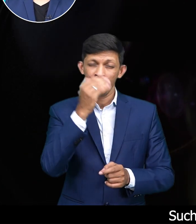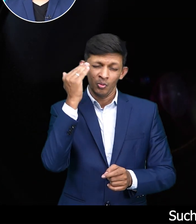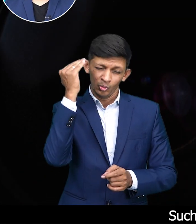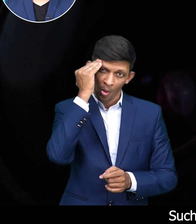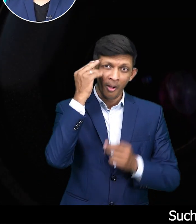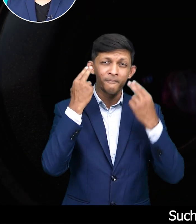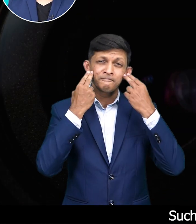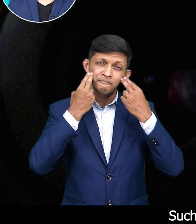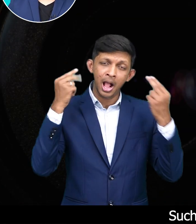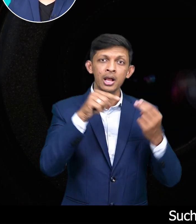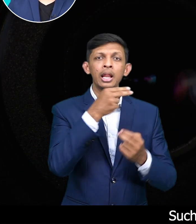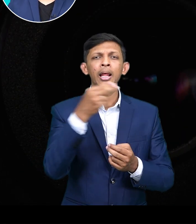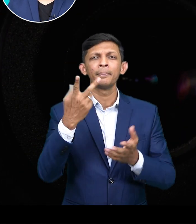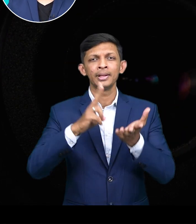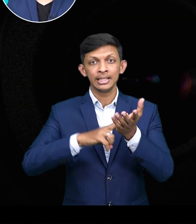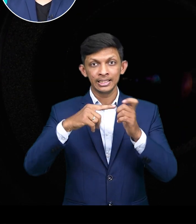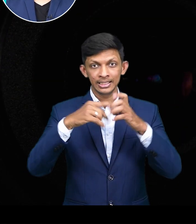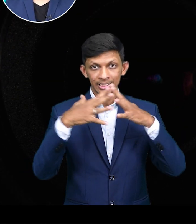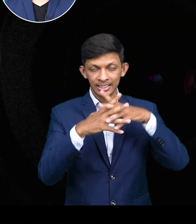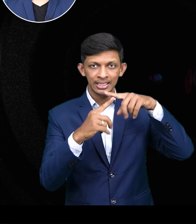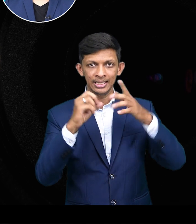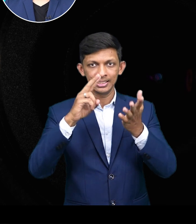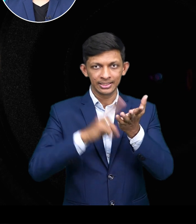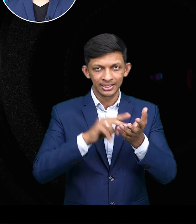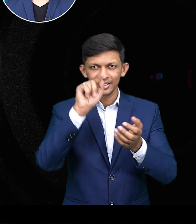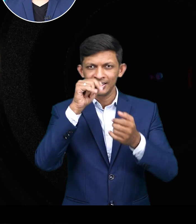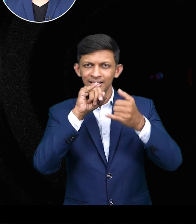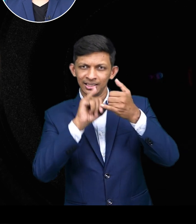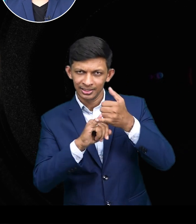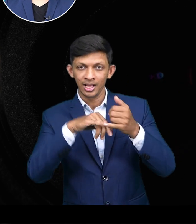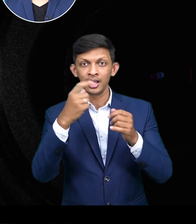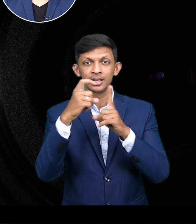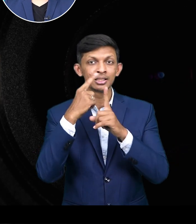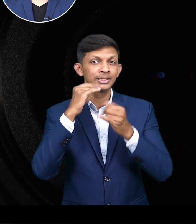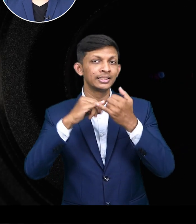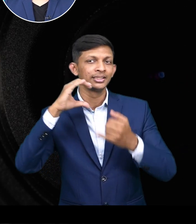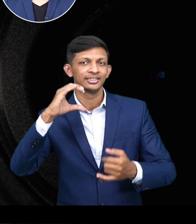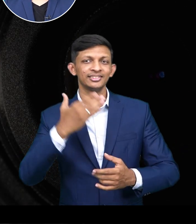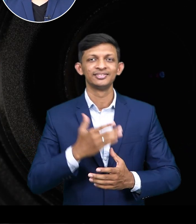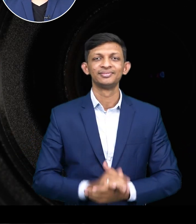Such a disc is popularly known as Newton's disk.